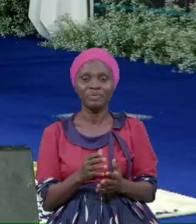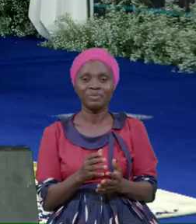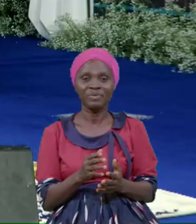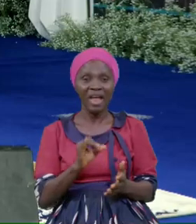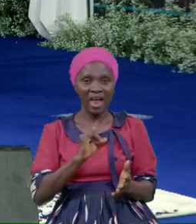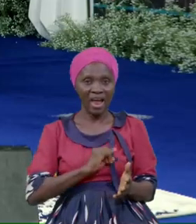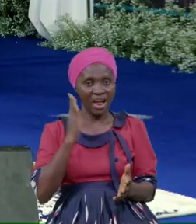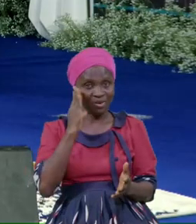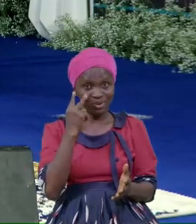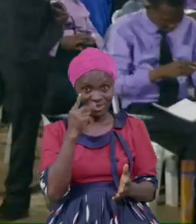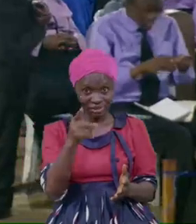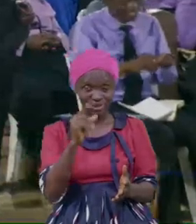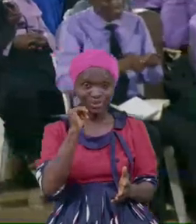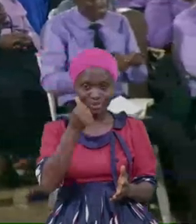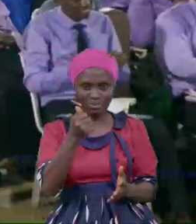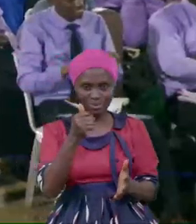tomorrow.